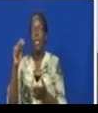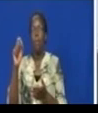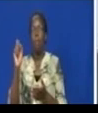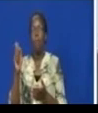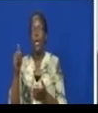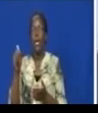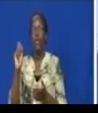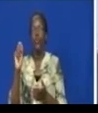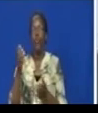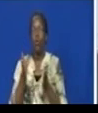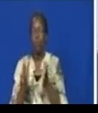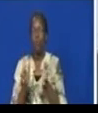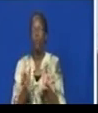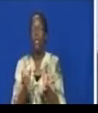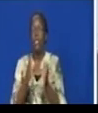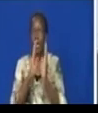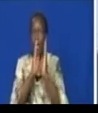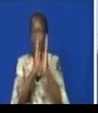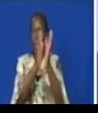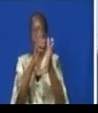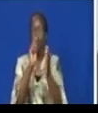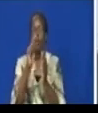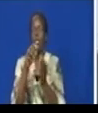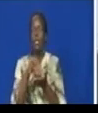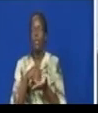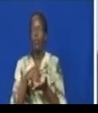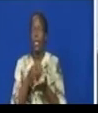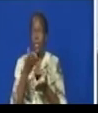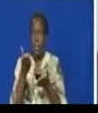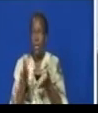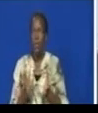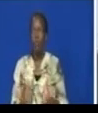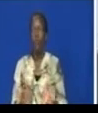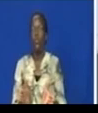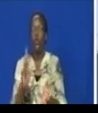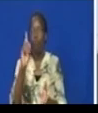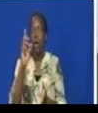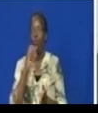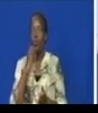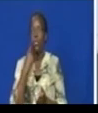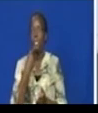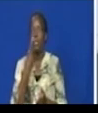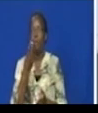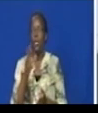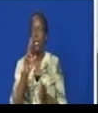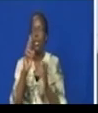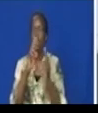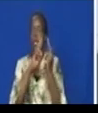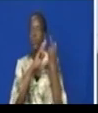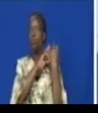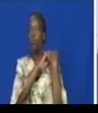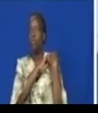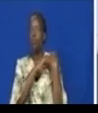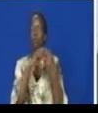is directed towards the center. It is this force, one could say, that is responsible for